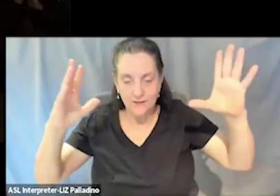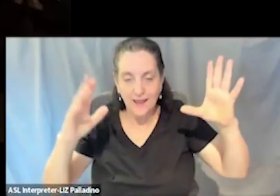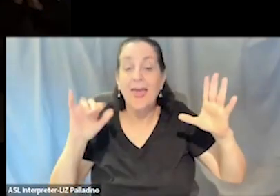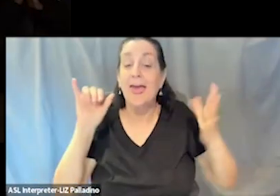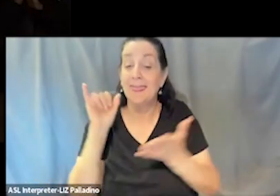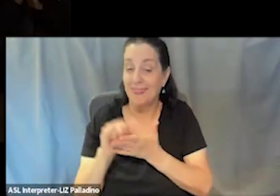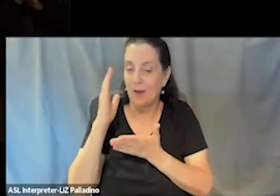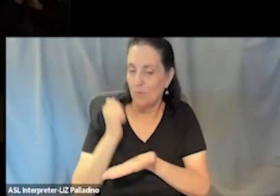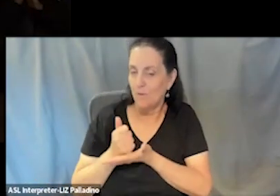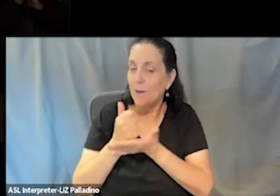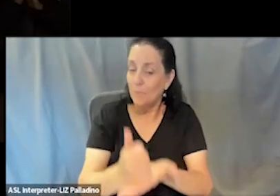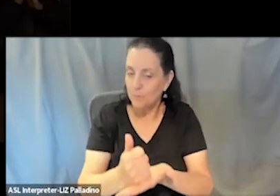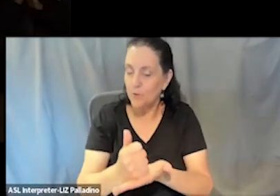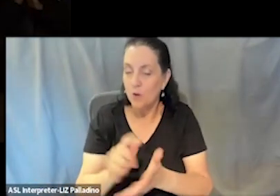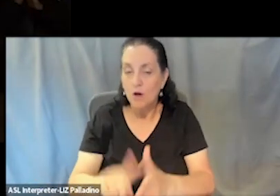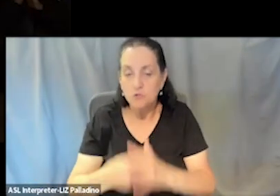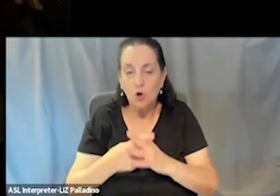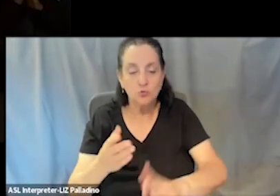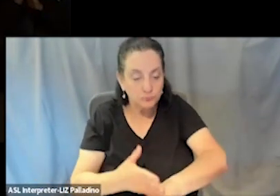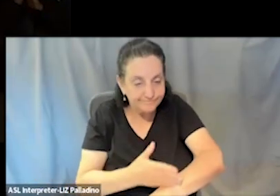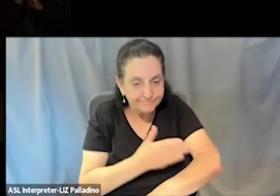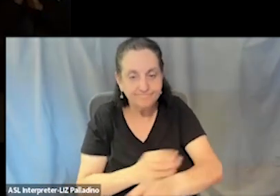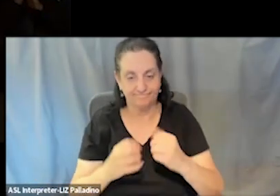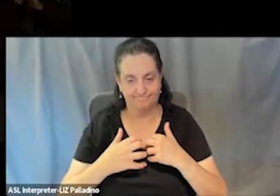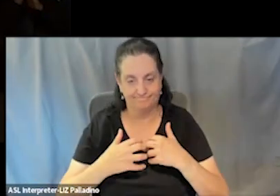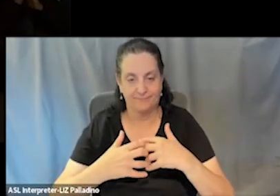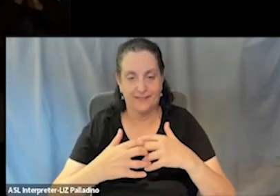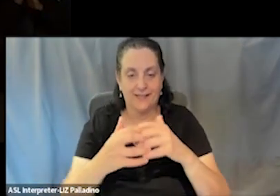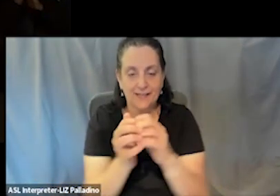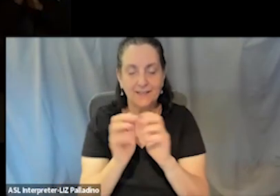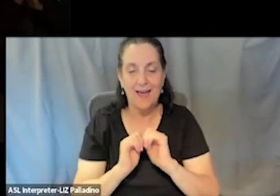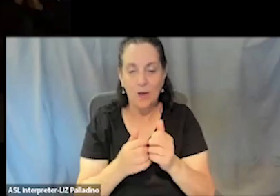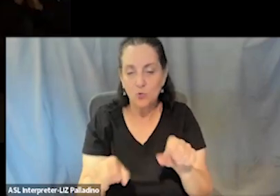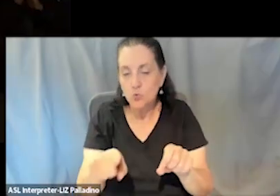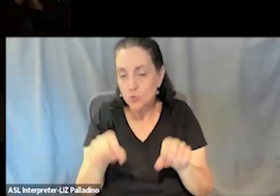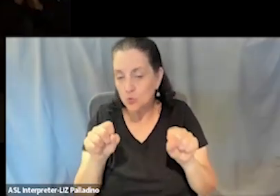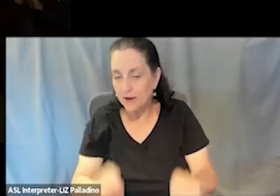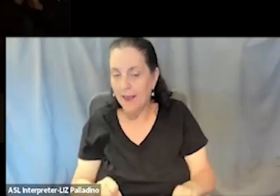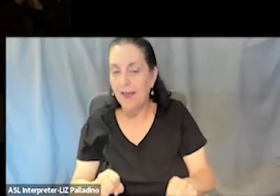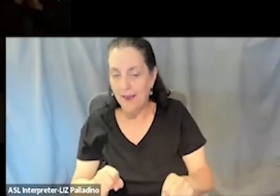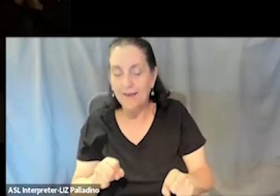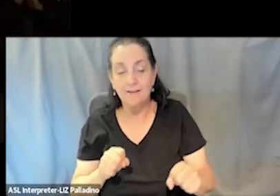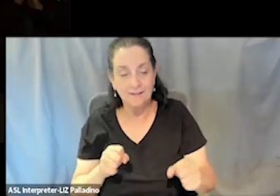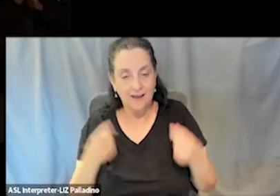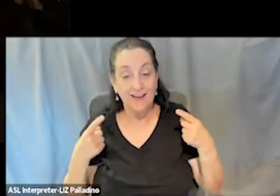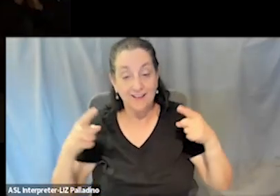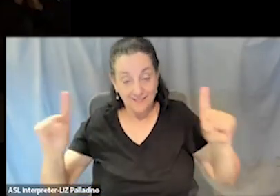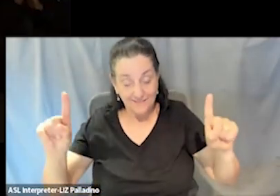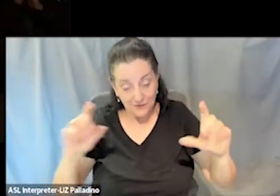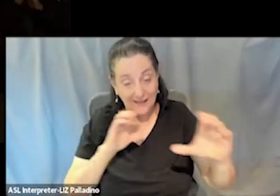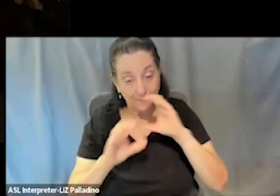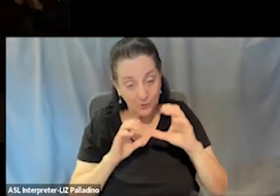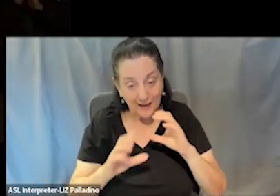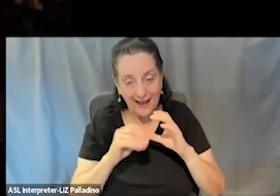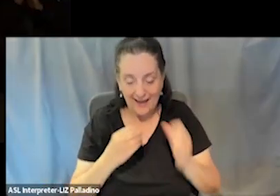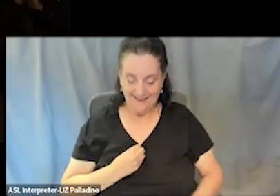you start to build and find the elements for how you can more effectively communicate that and inspire your